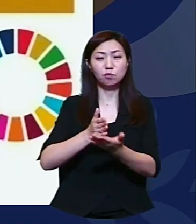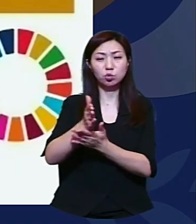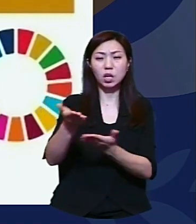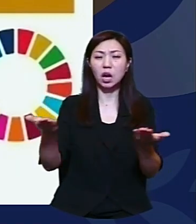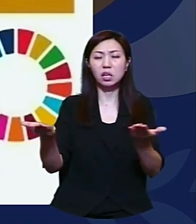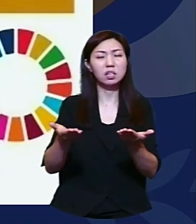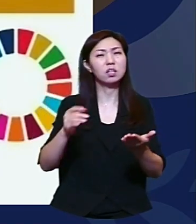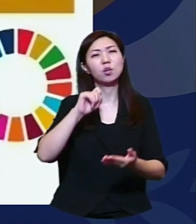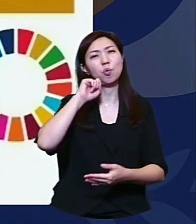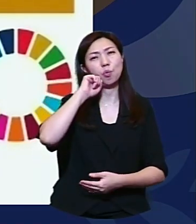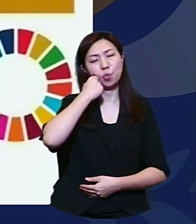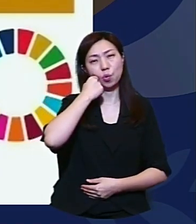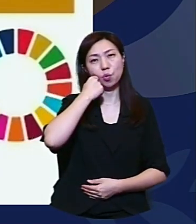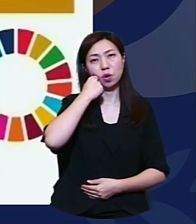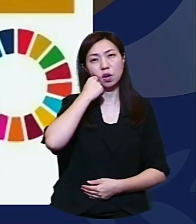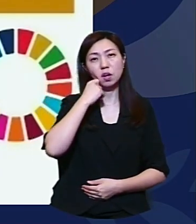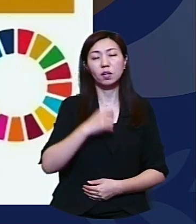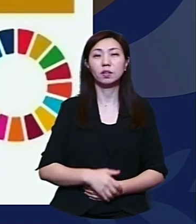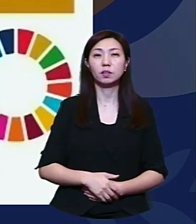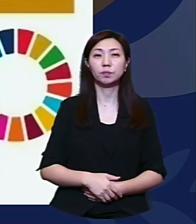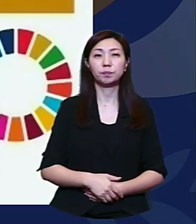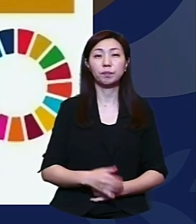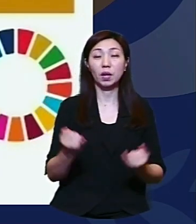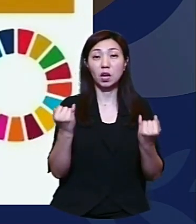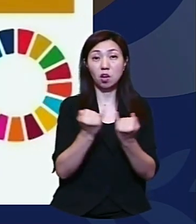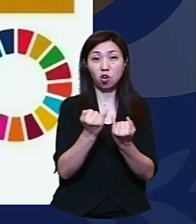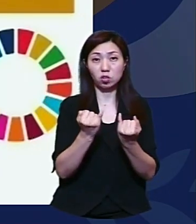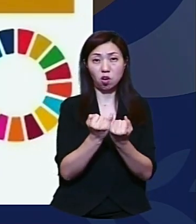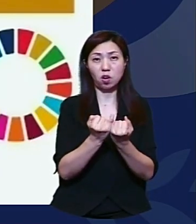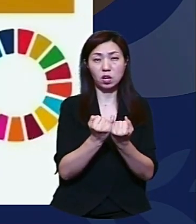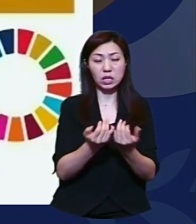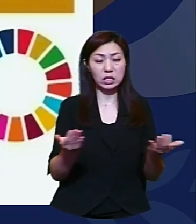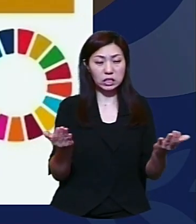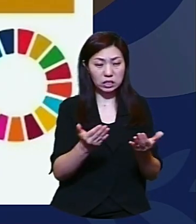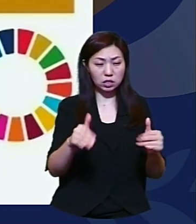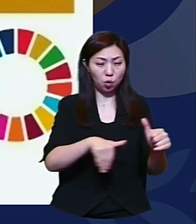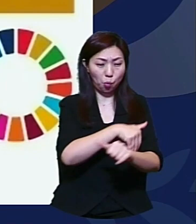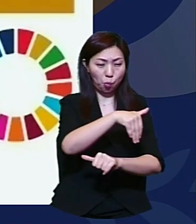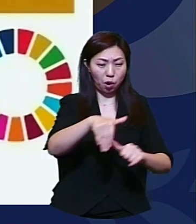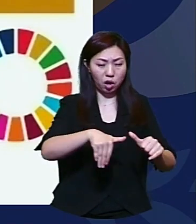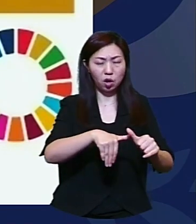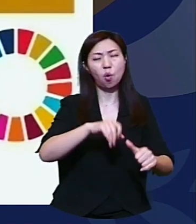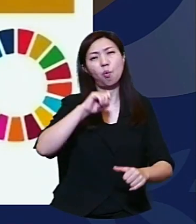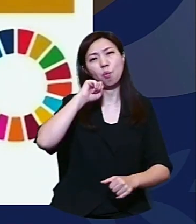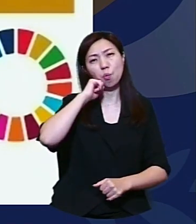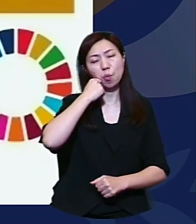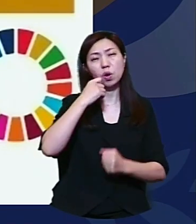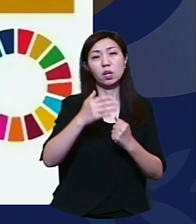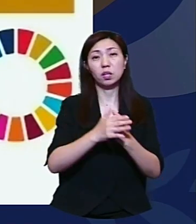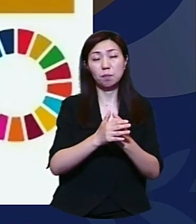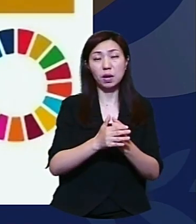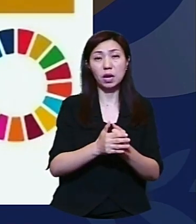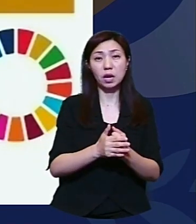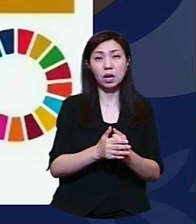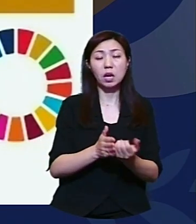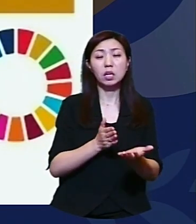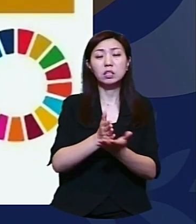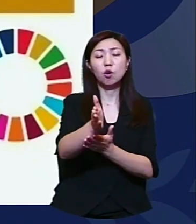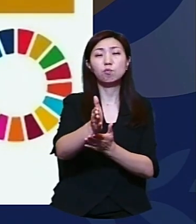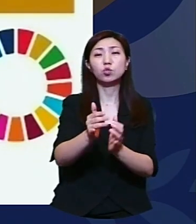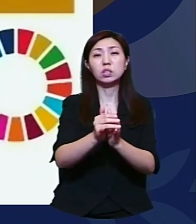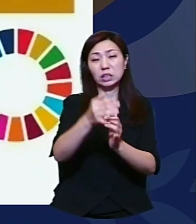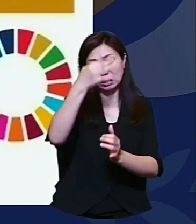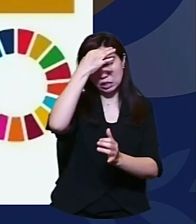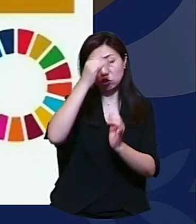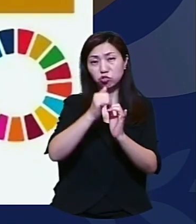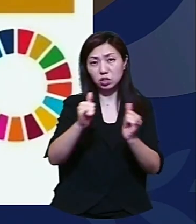of women joining the tech sector is smaller. And unfortunately, we see this kind of leaky pipeline that